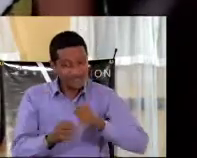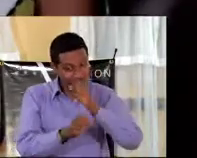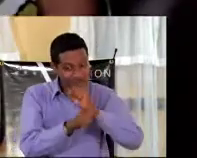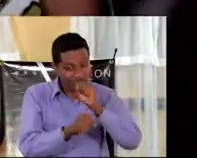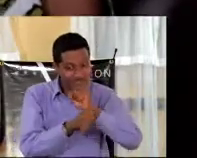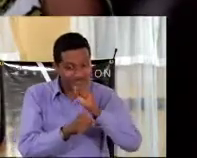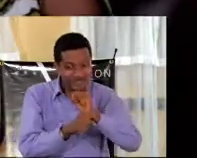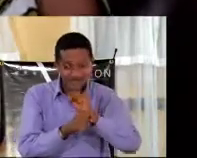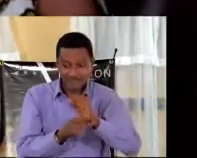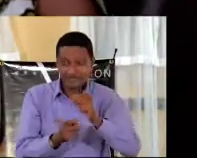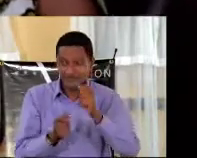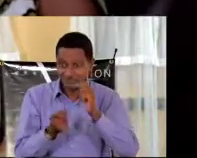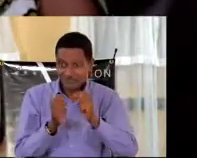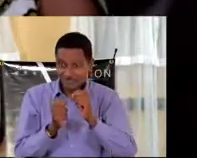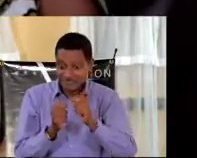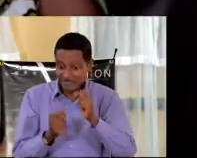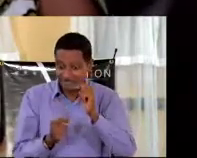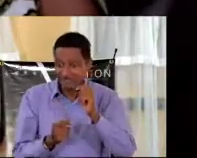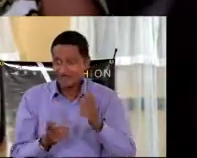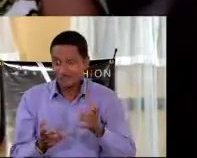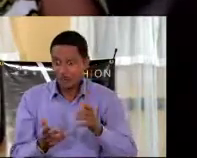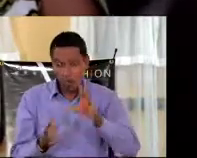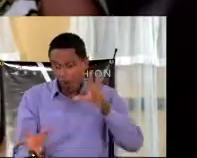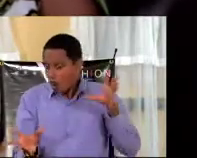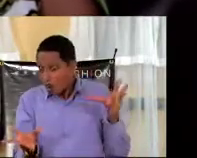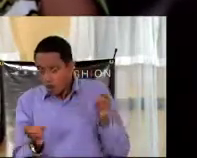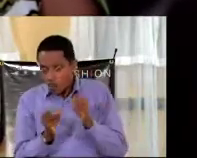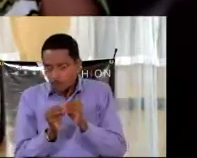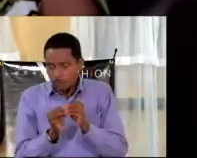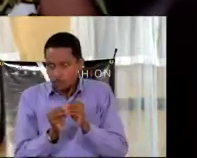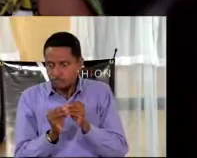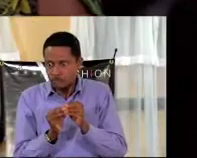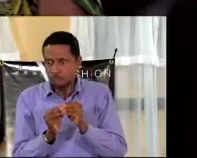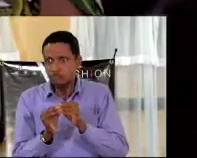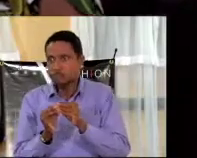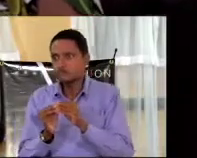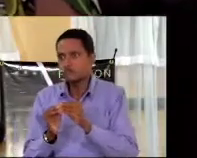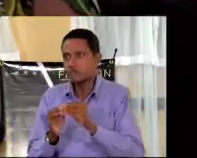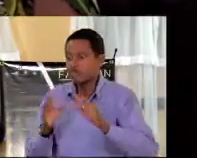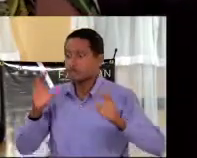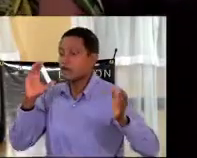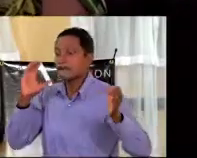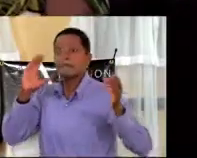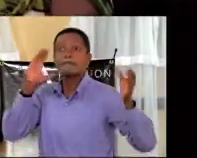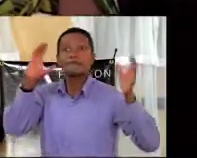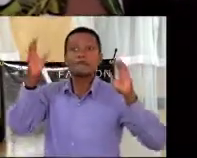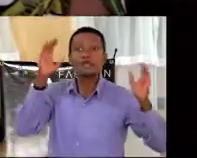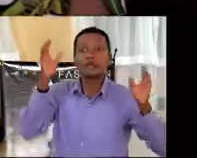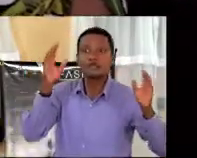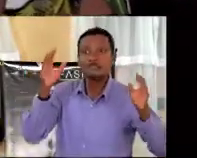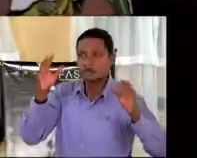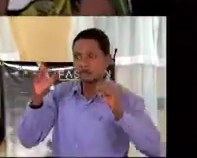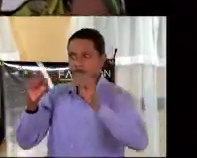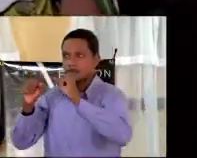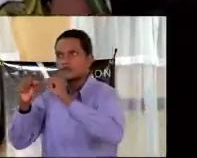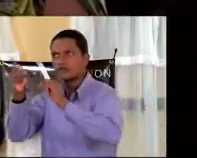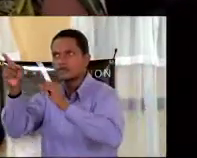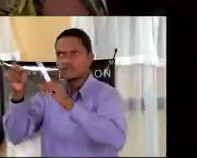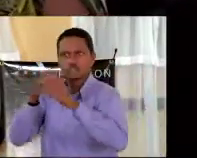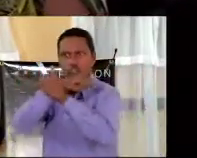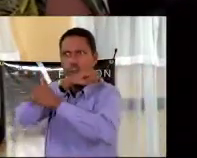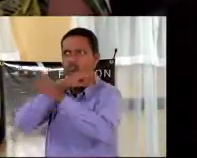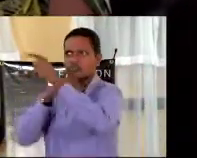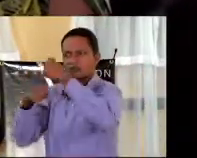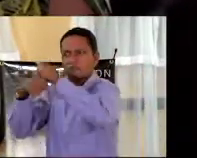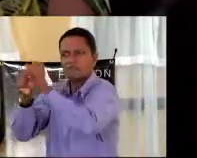when you look at the overall costs and so on, they are very different to a manufacturing country's cost of labor. And so